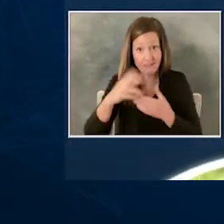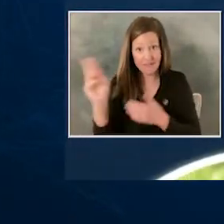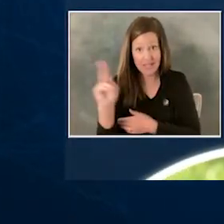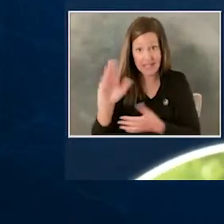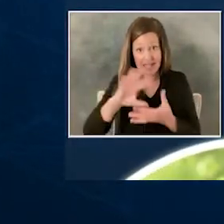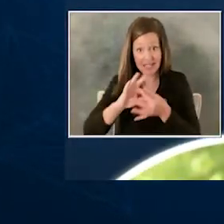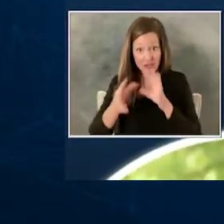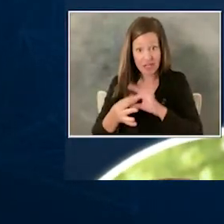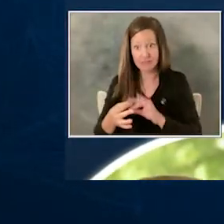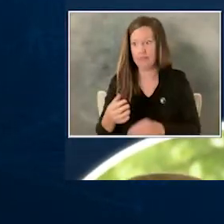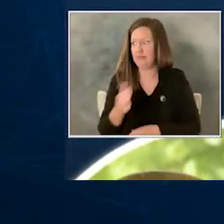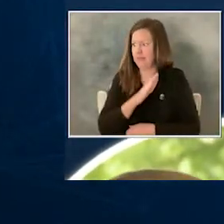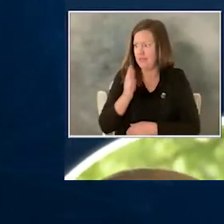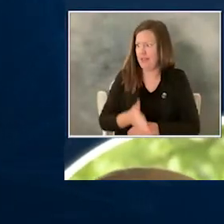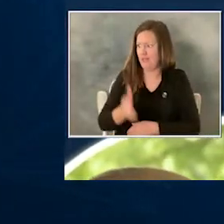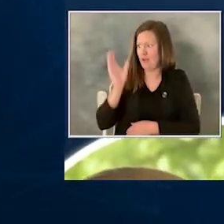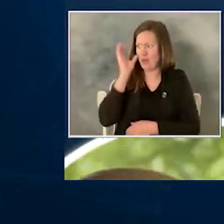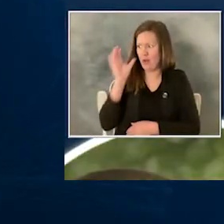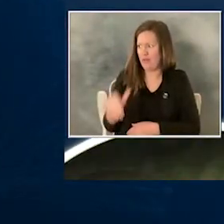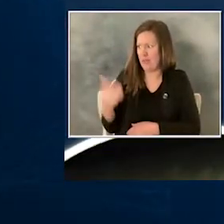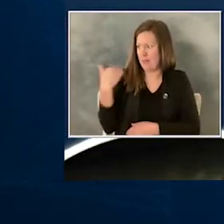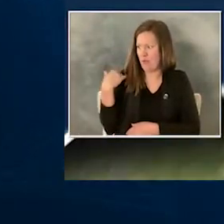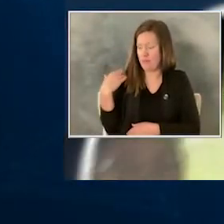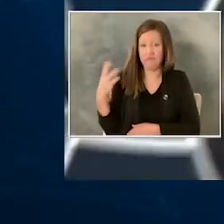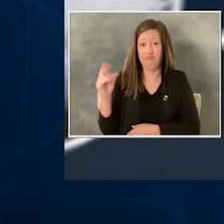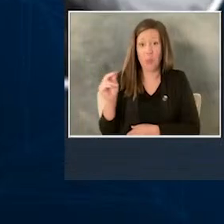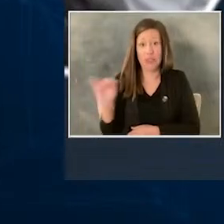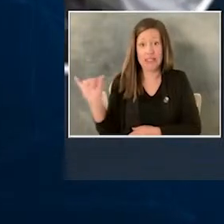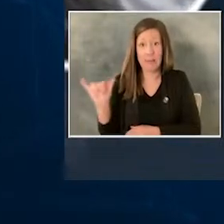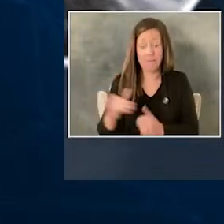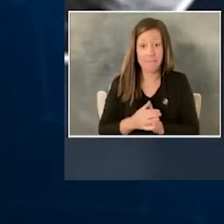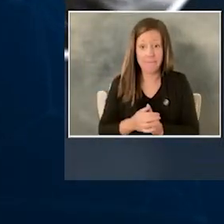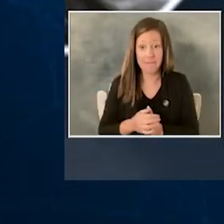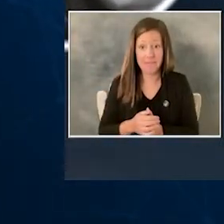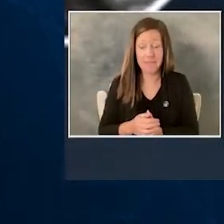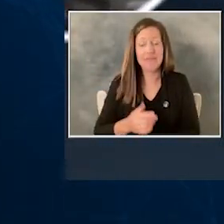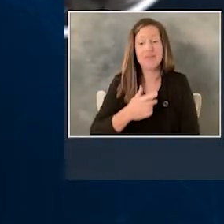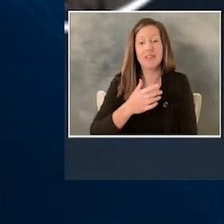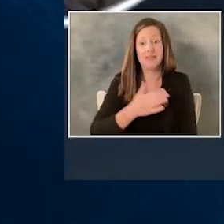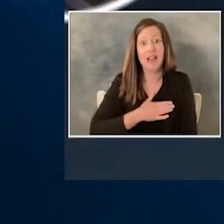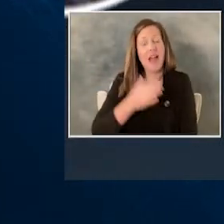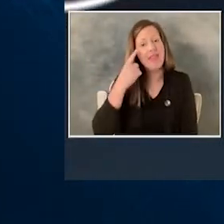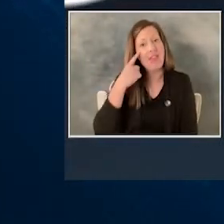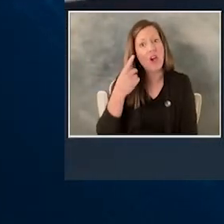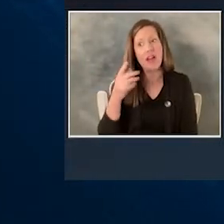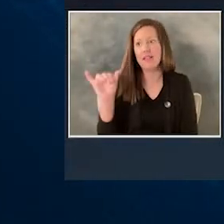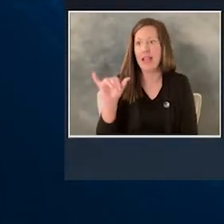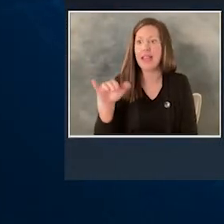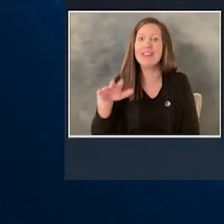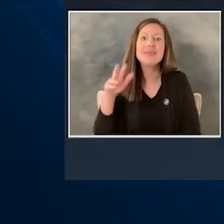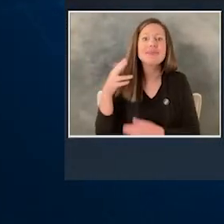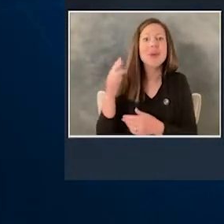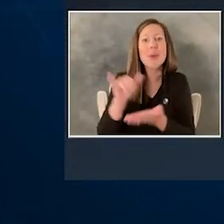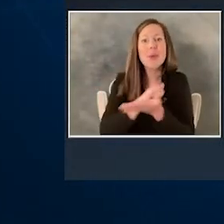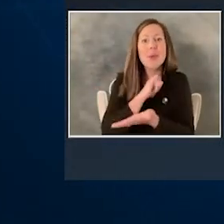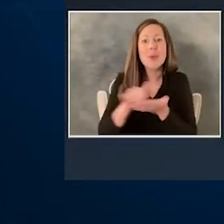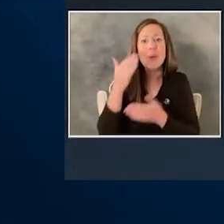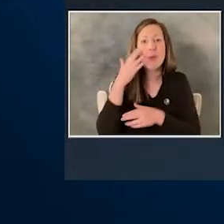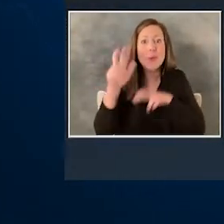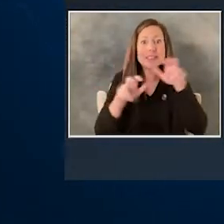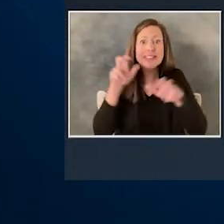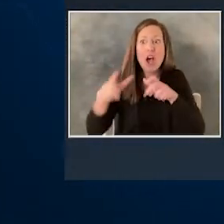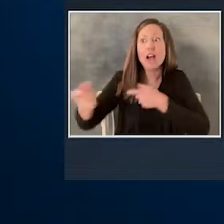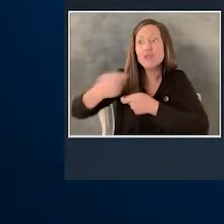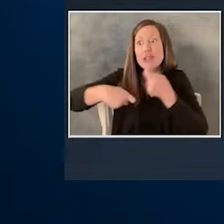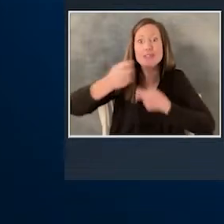into it. Had you heard of it? Mm-mm. I'd never heard of it. I kind of thought was that like the New York Stock Exchange, or the